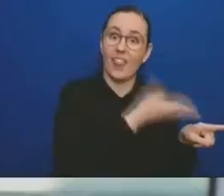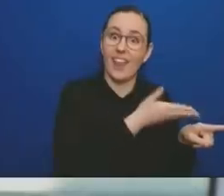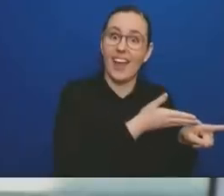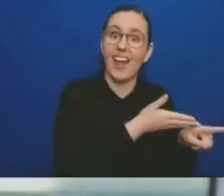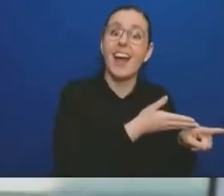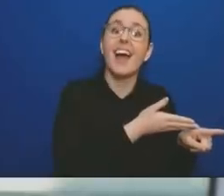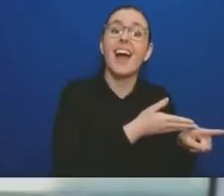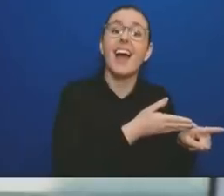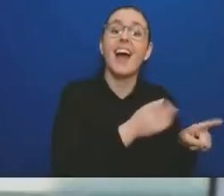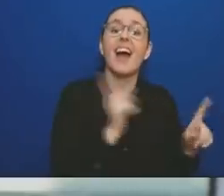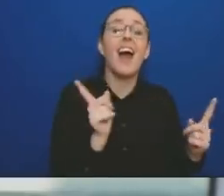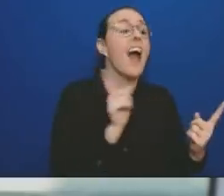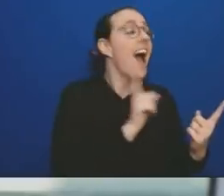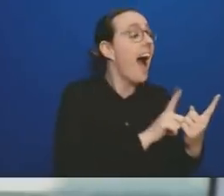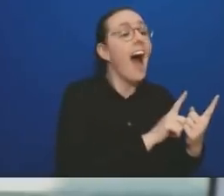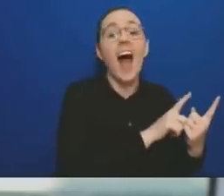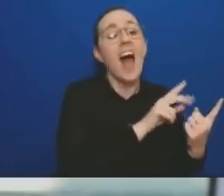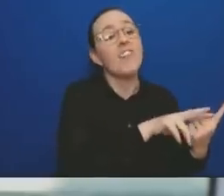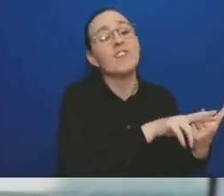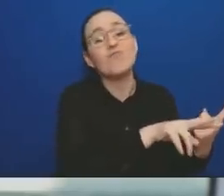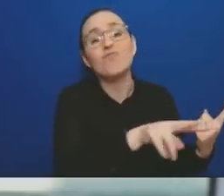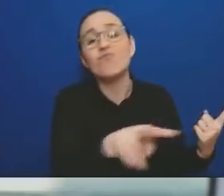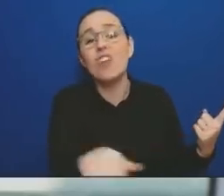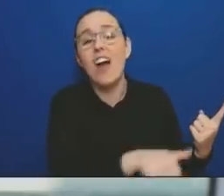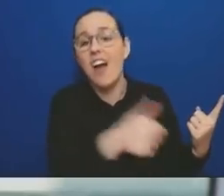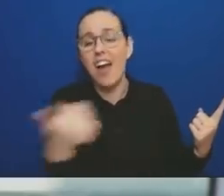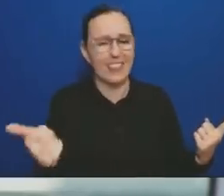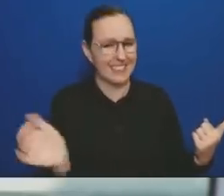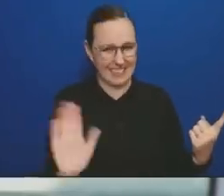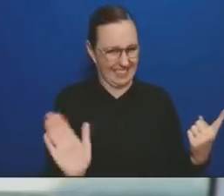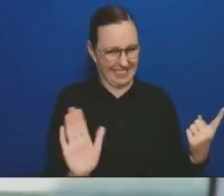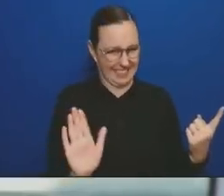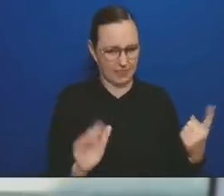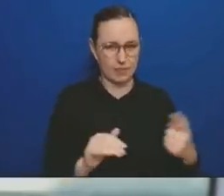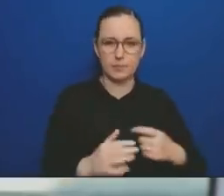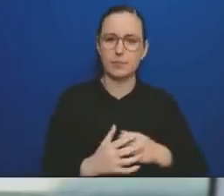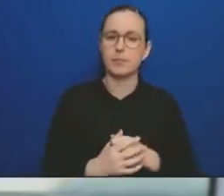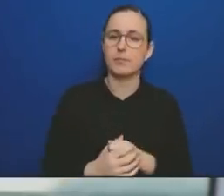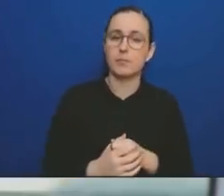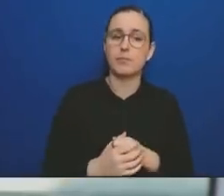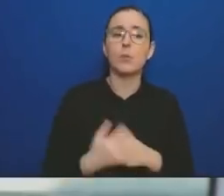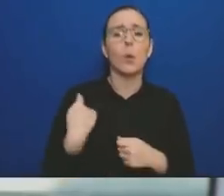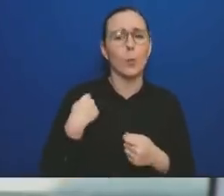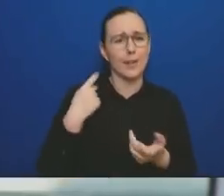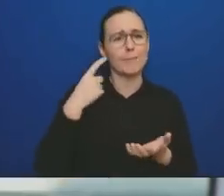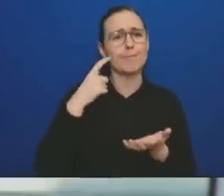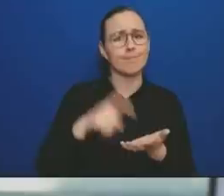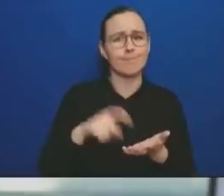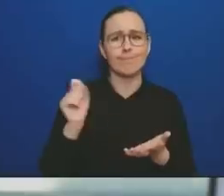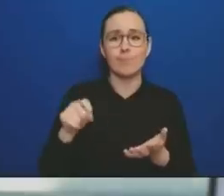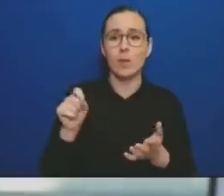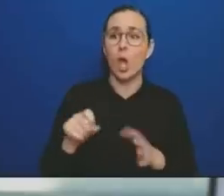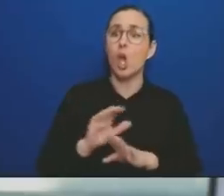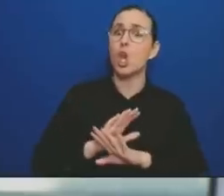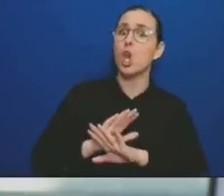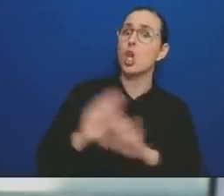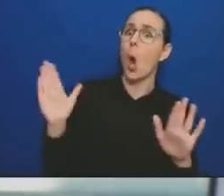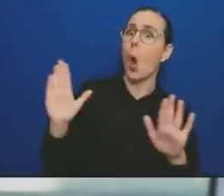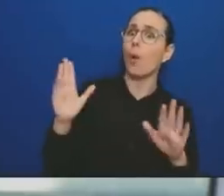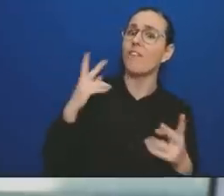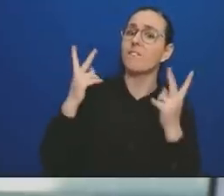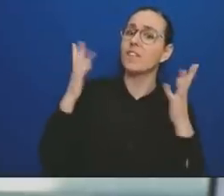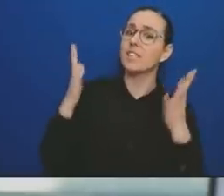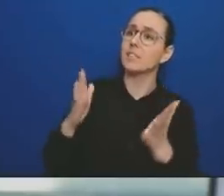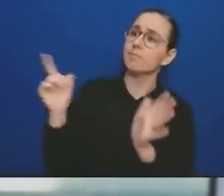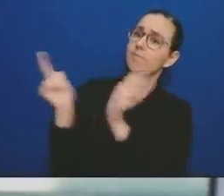But we are also acutely aware of the impact of the extended social isolation that comes with the full closures